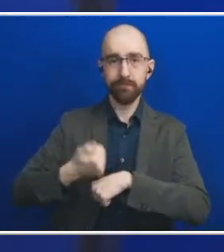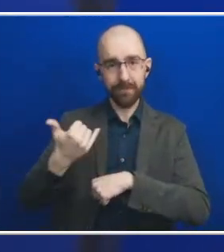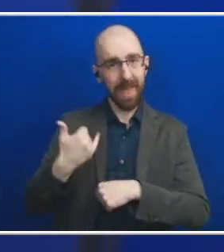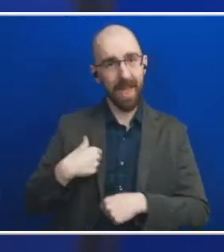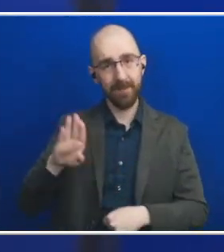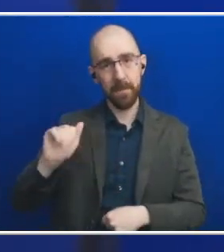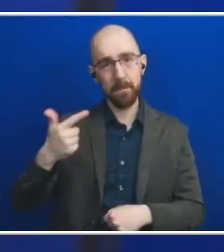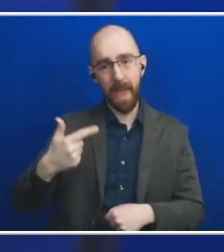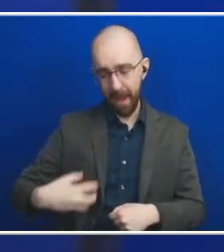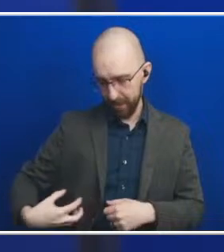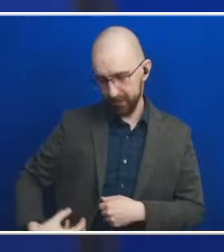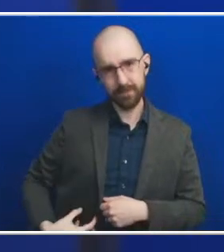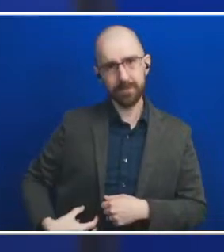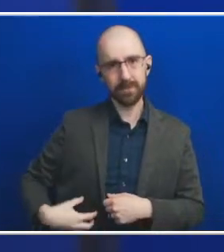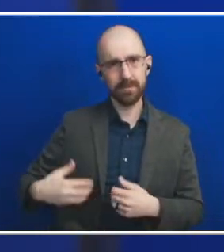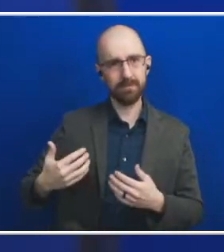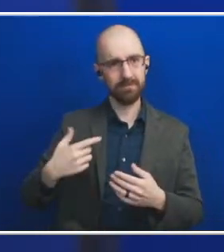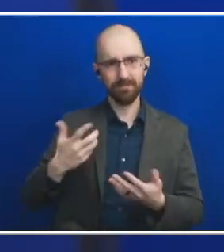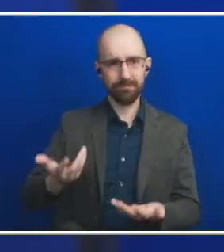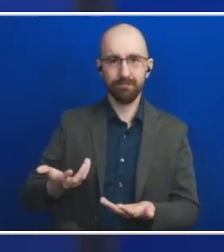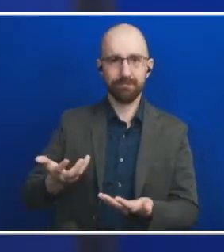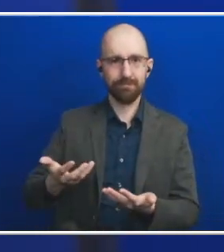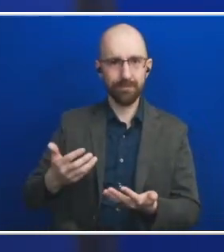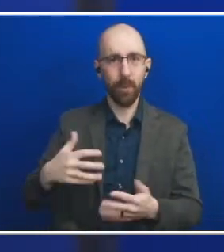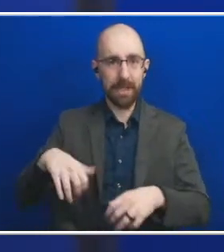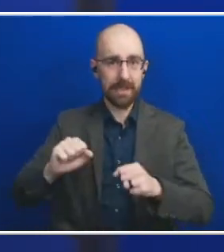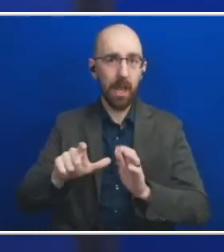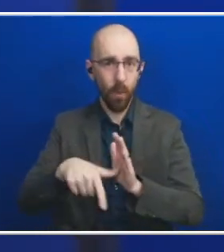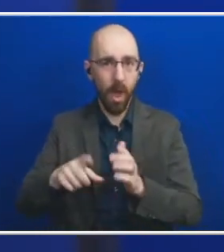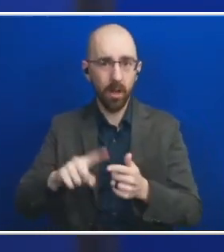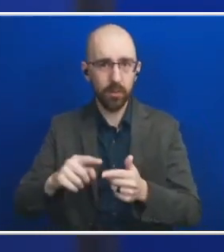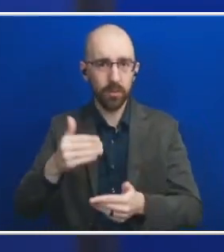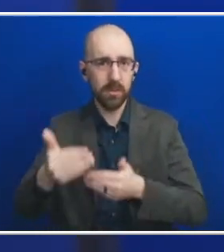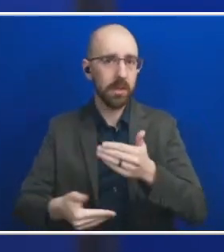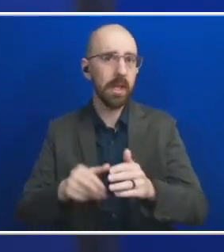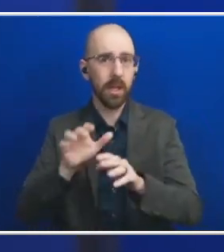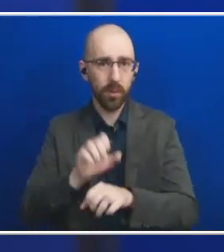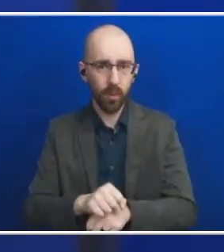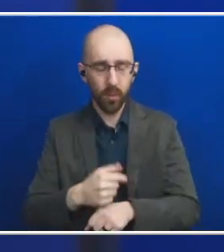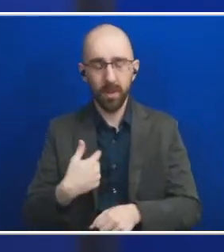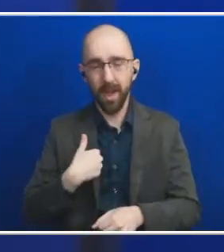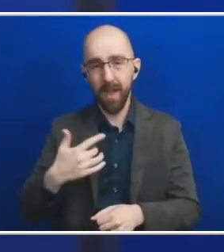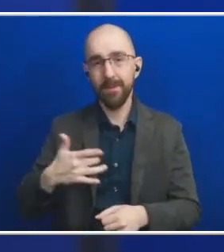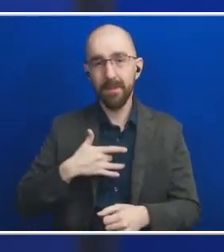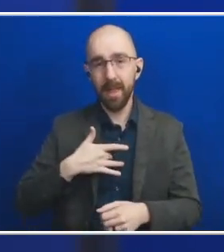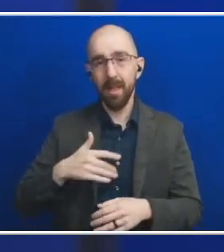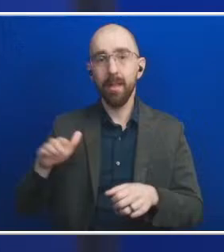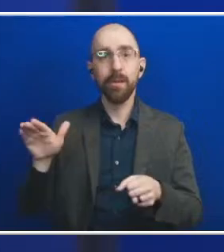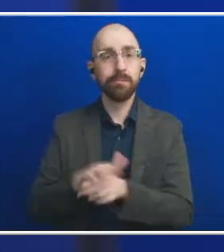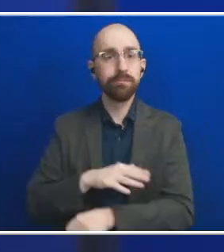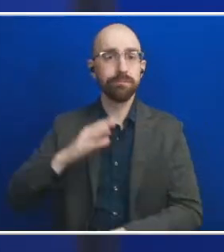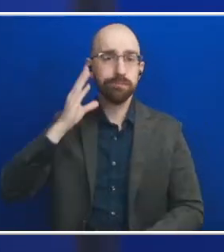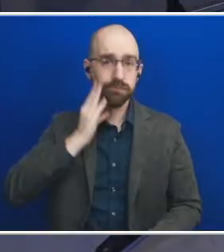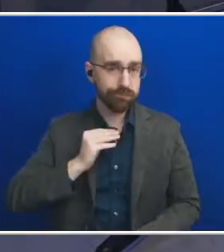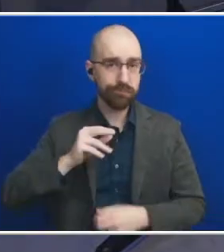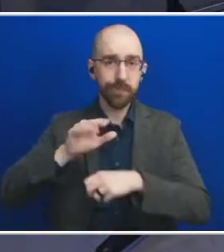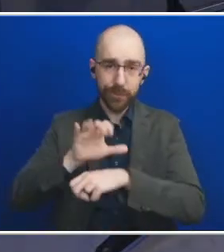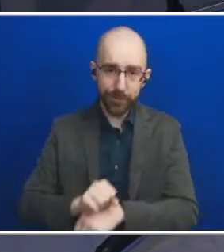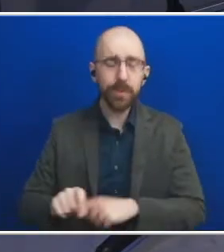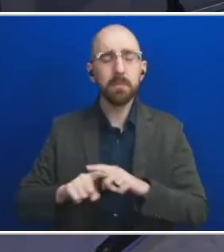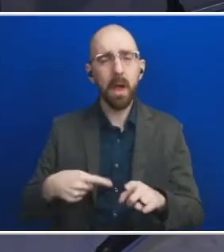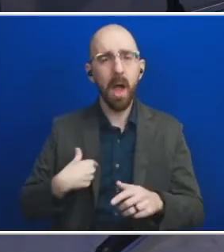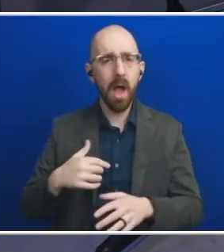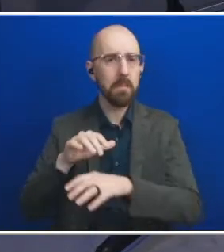So it's taken a while to get used to. I wouldn't say I'm necessarily fully used to it yet, but I've been adapting. You've only had a few weeks